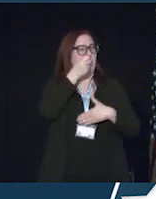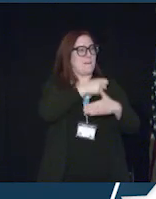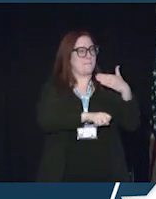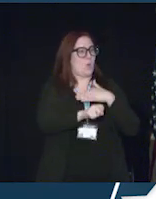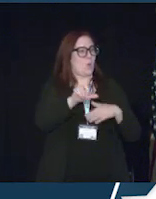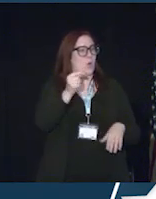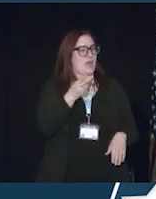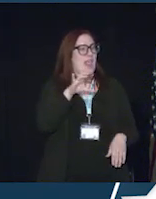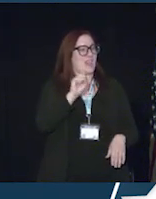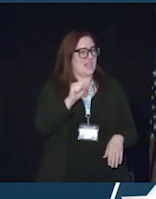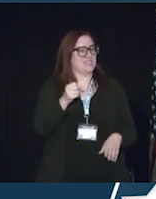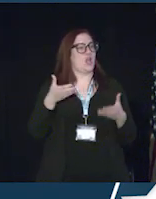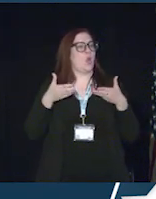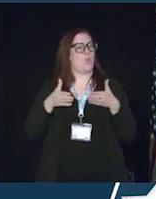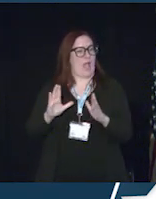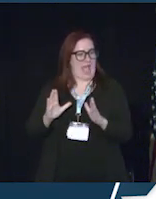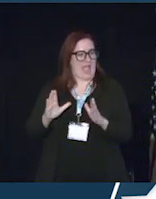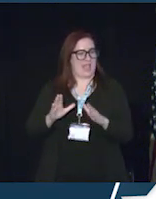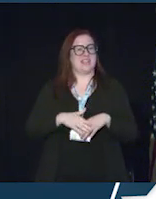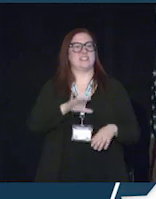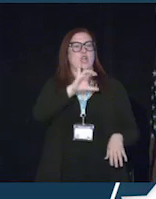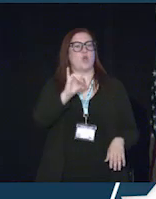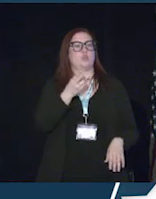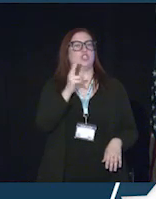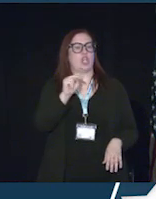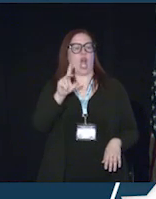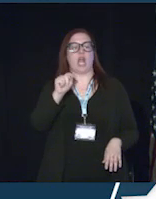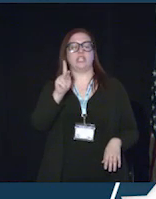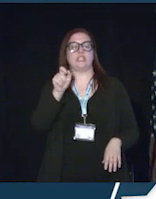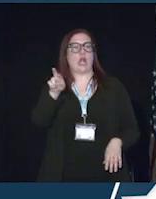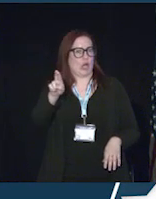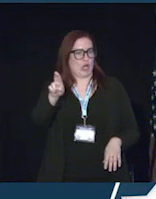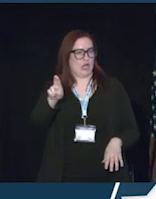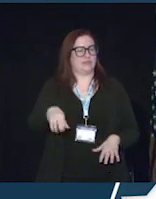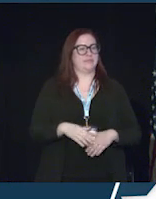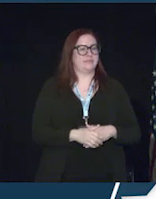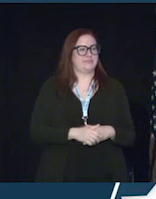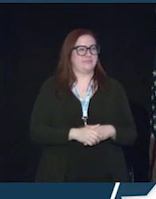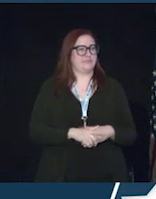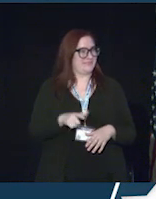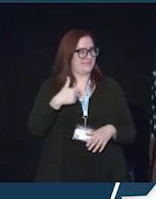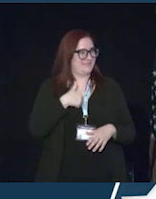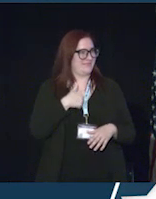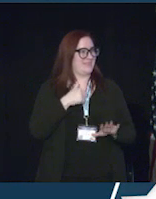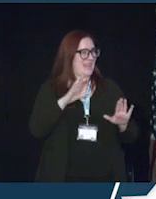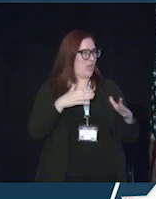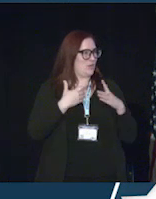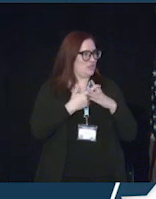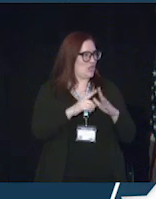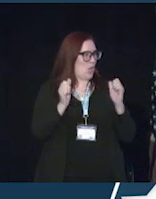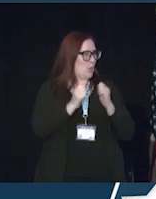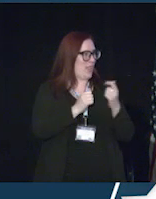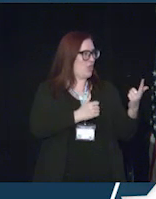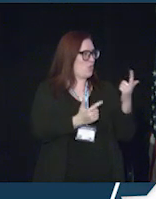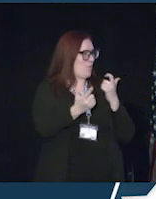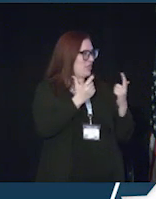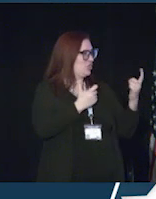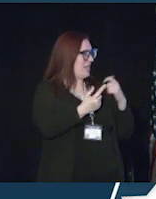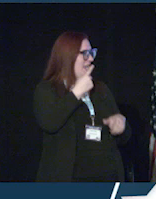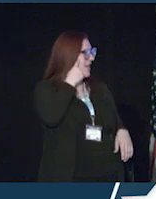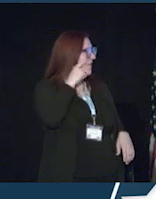and Canadian ice dancer Meg Osada. And I would like to start with a question